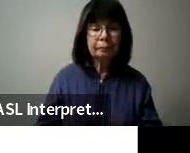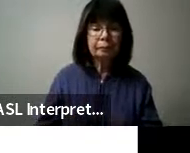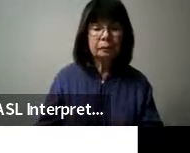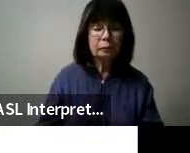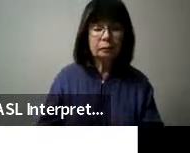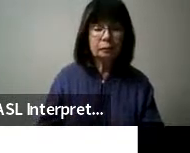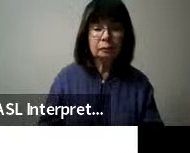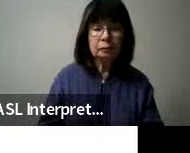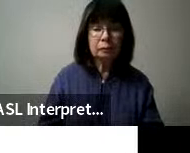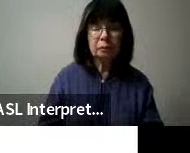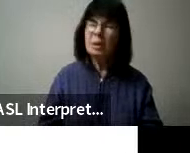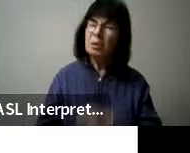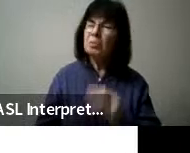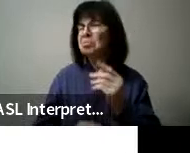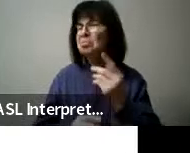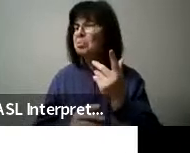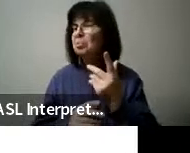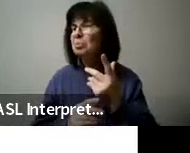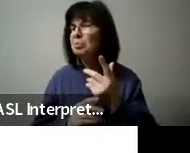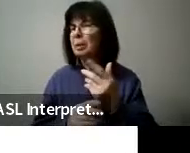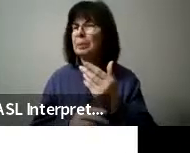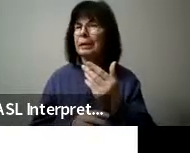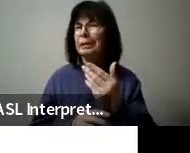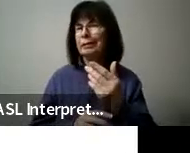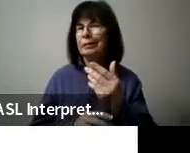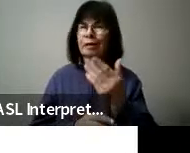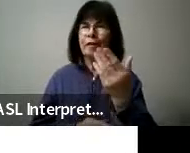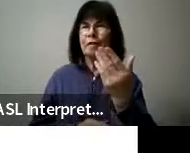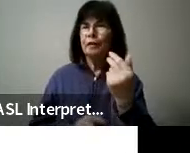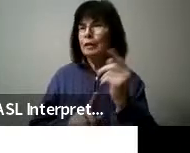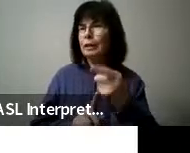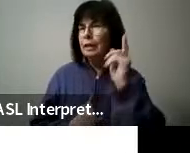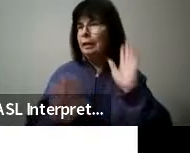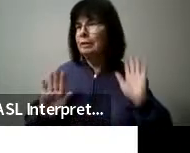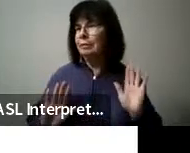I'll just give it another 15 seconds or so.